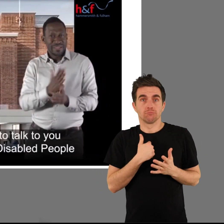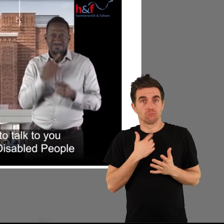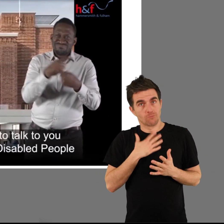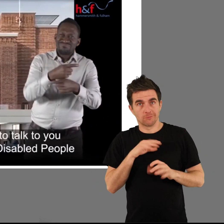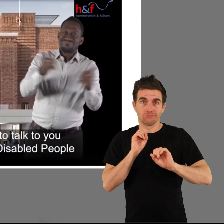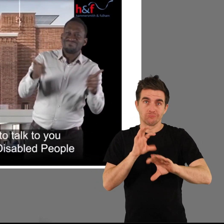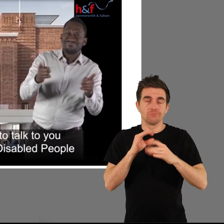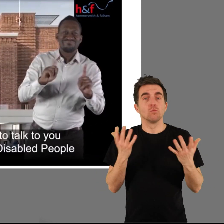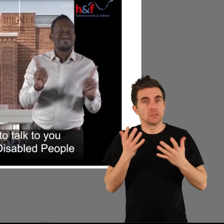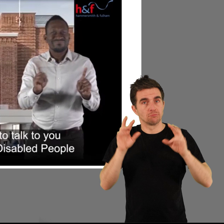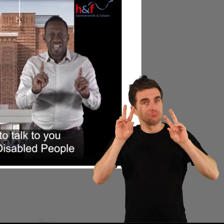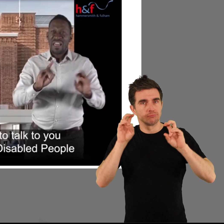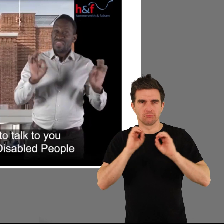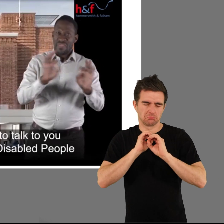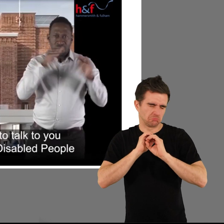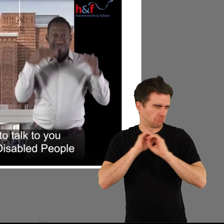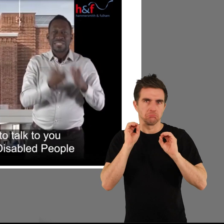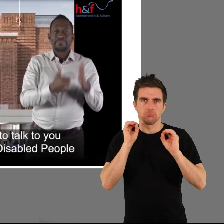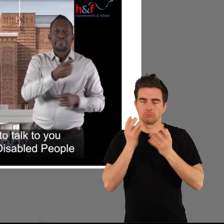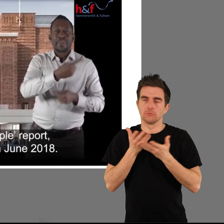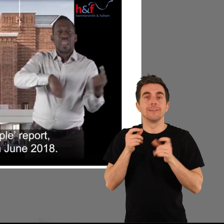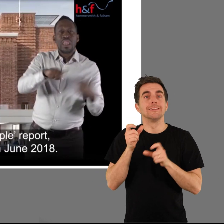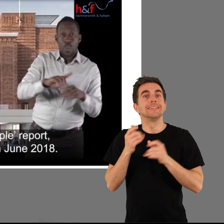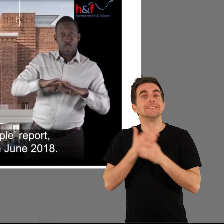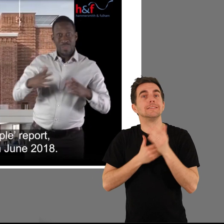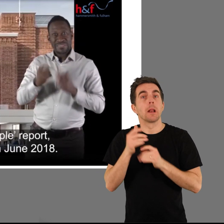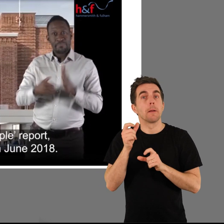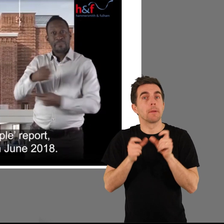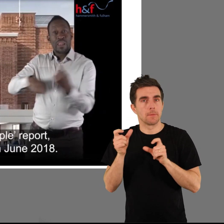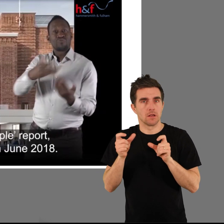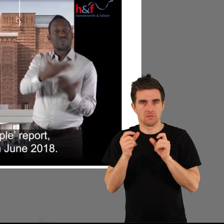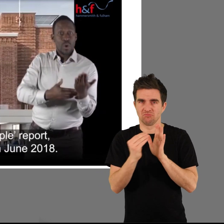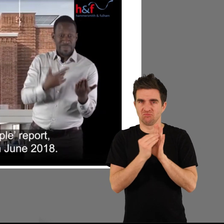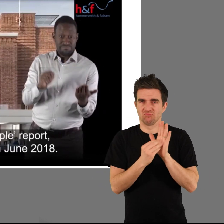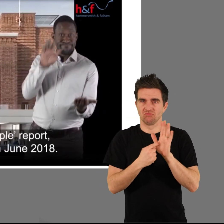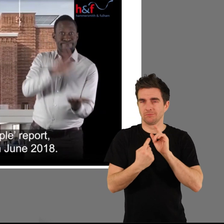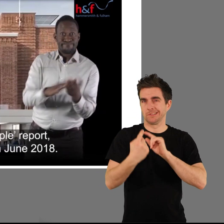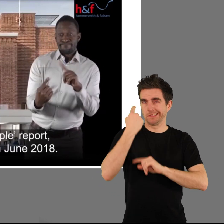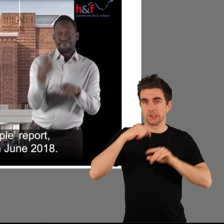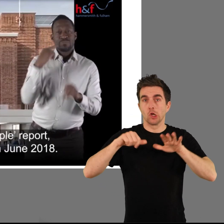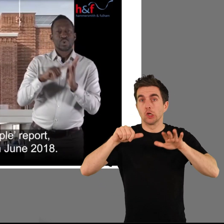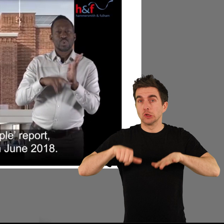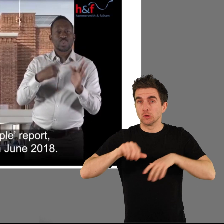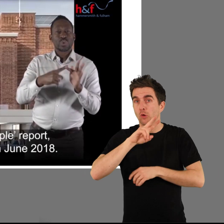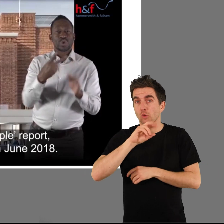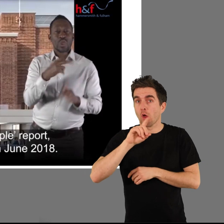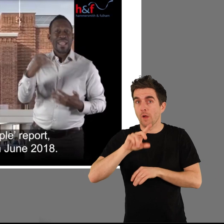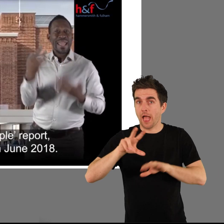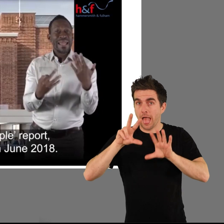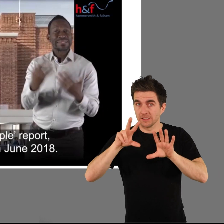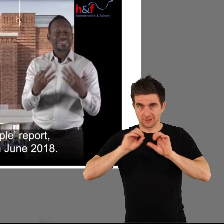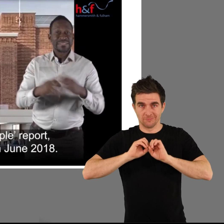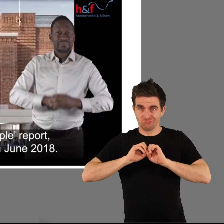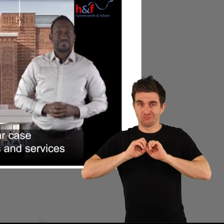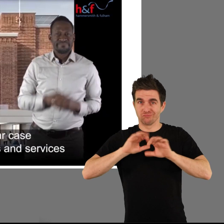to you about the Nothing About Disabled People Without Disabled People report, which was published in June